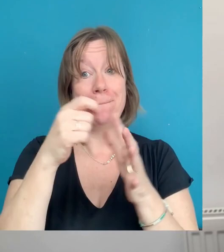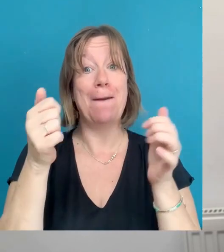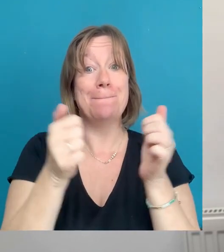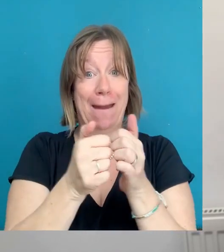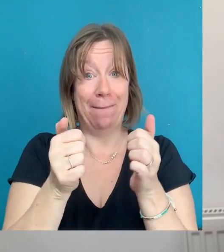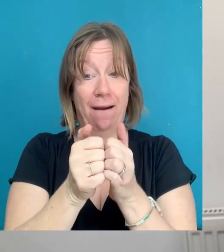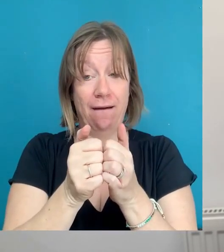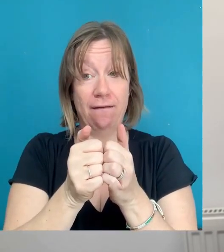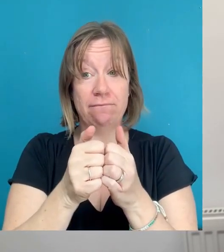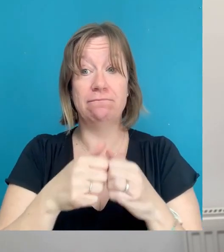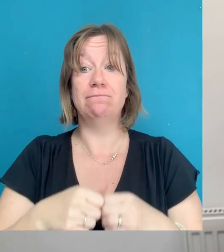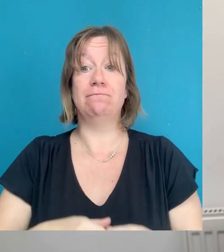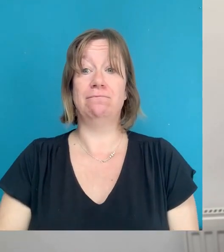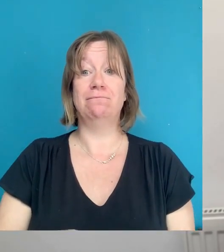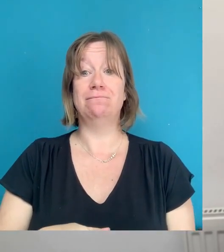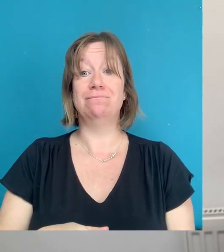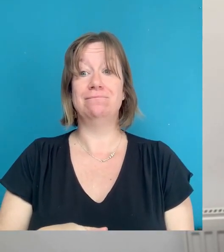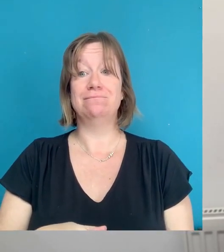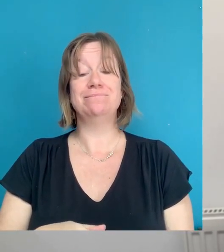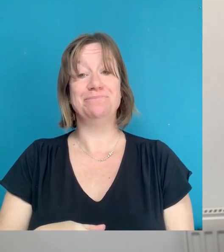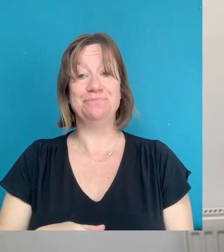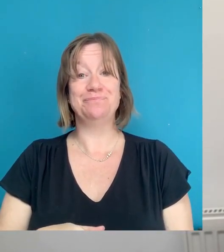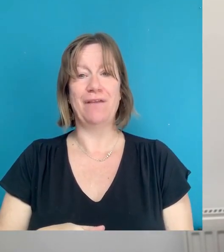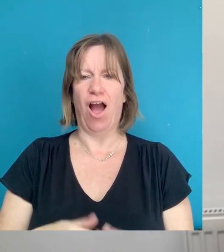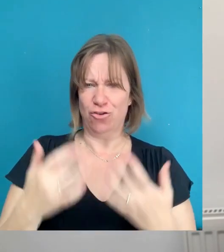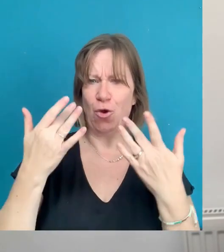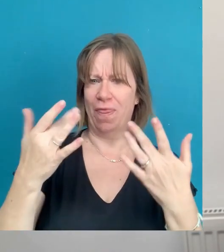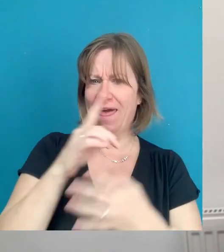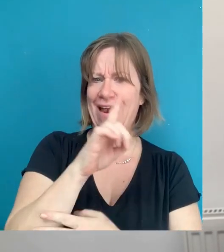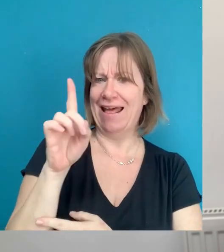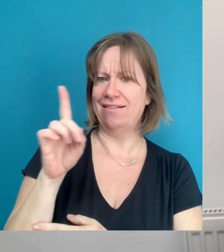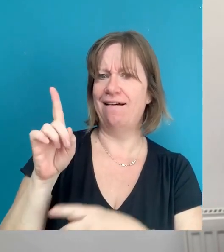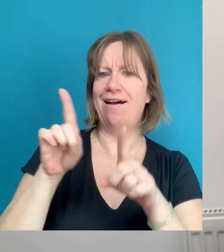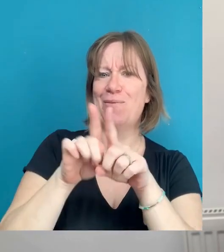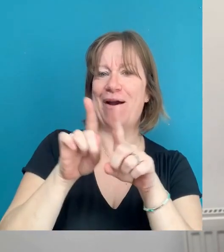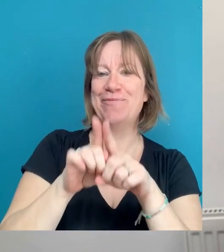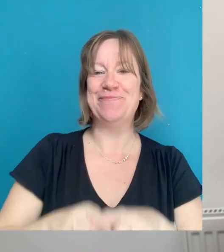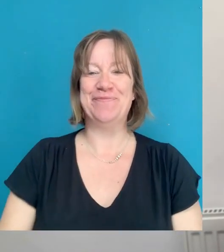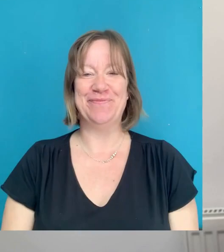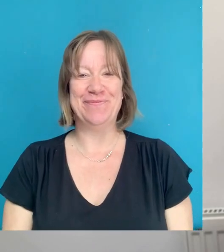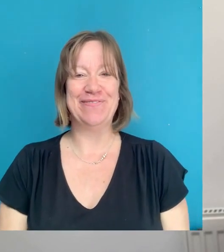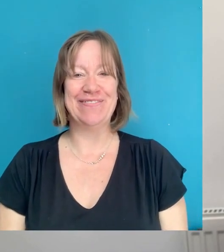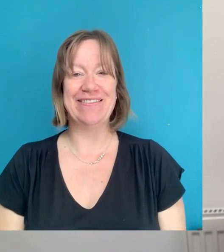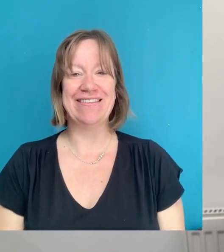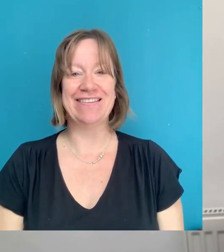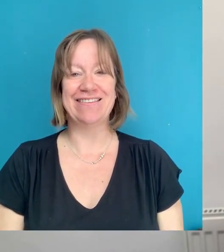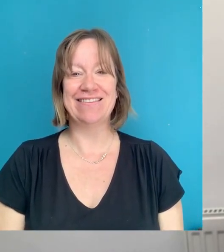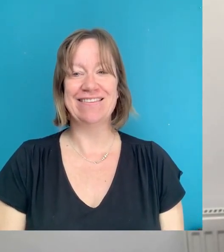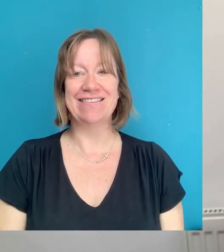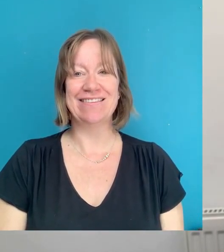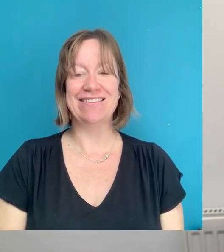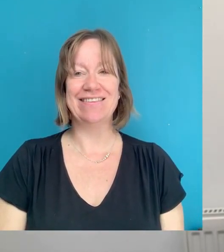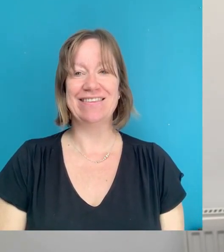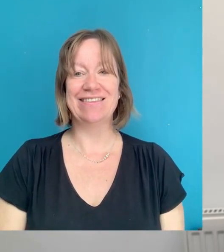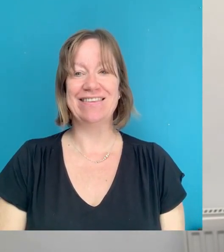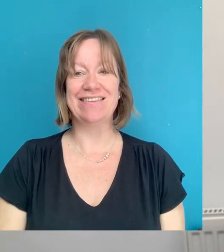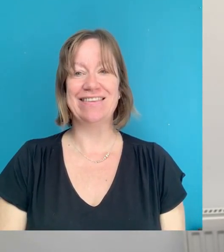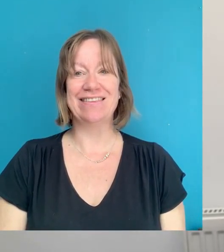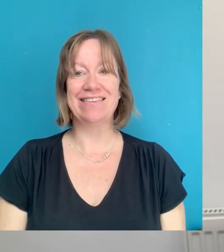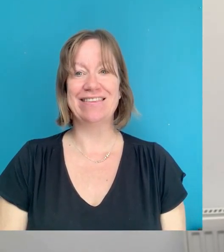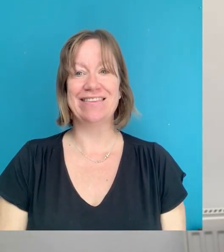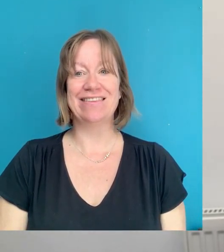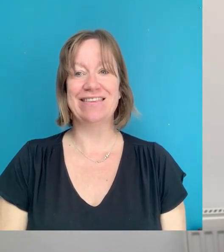and some scrap paper that's the same size as the books. And I'll show you how to use those